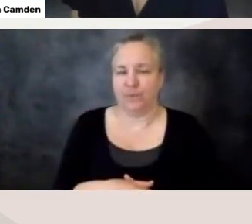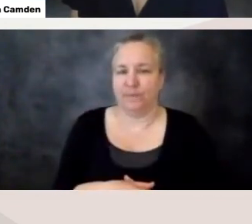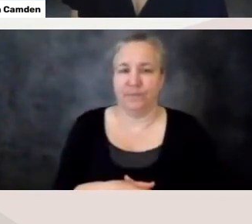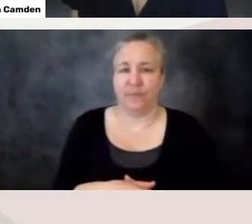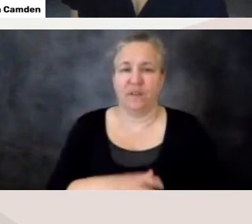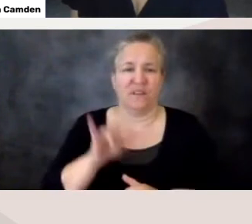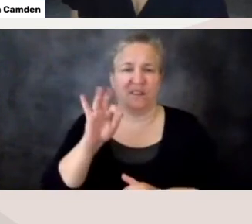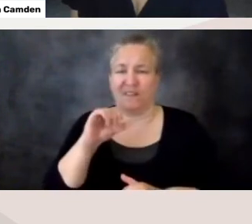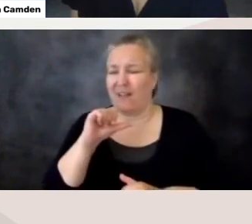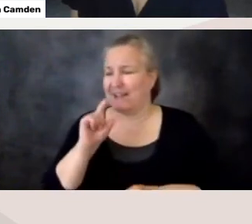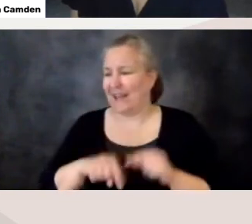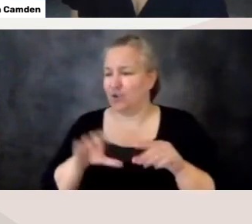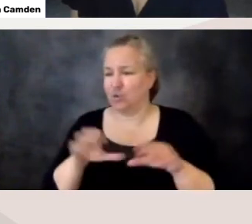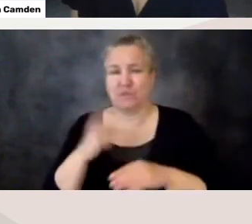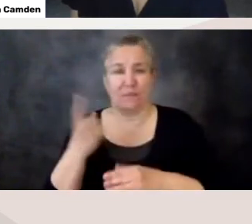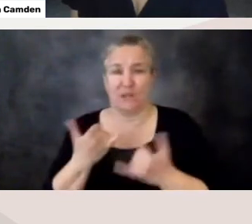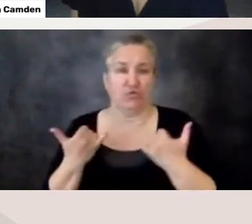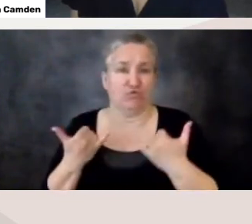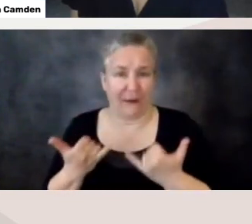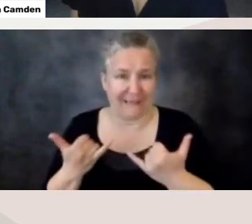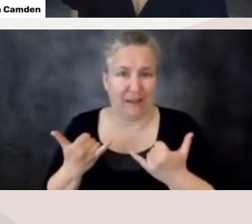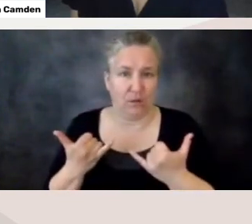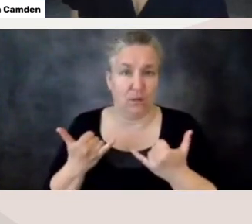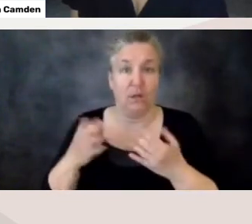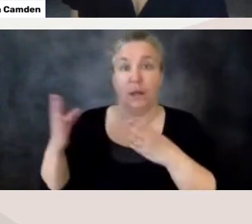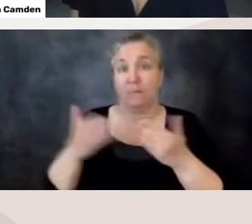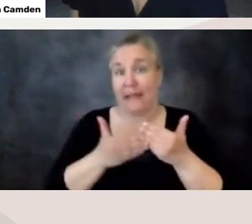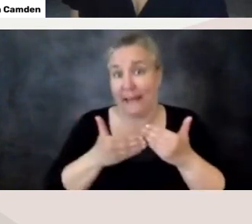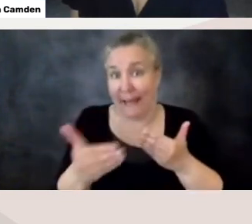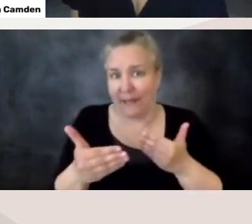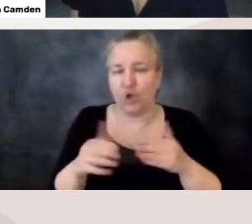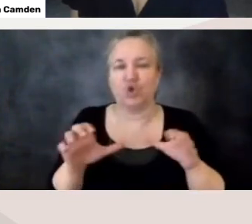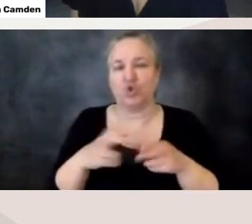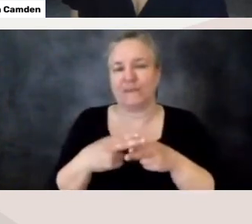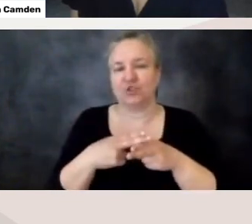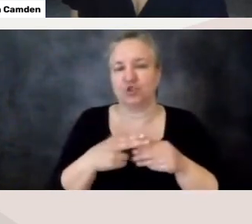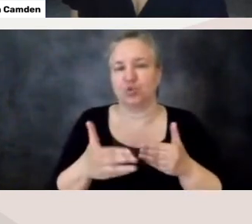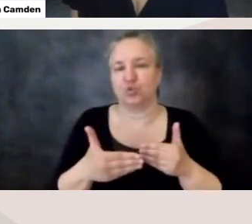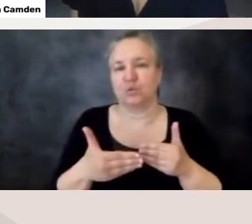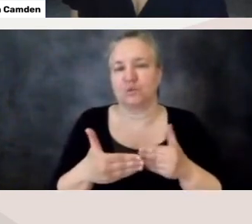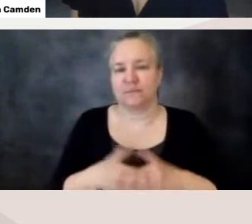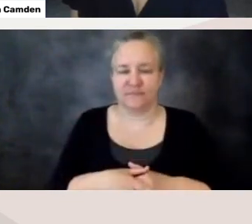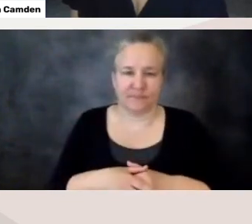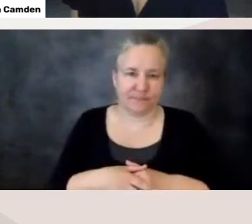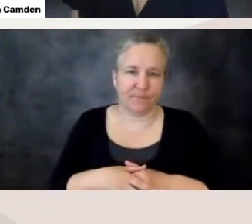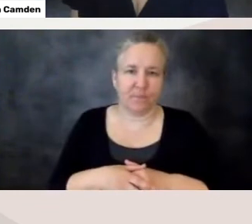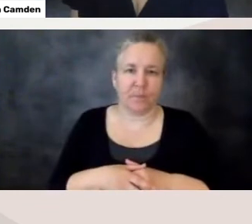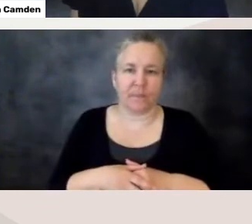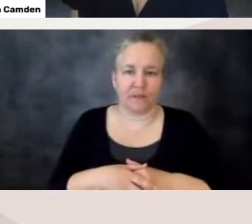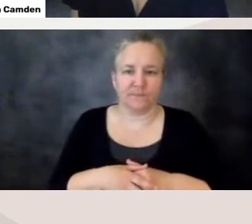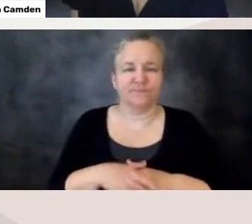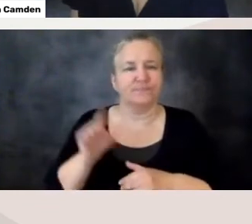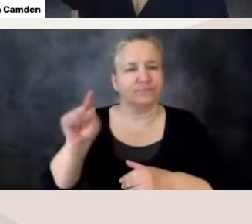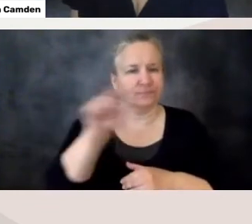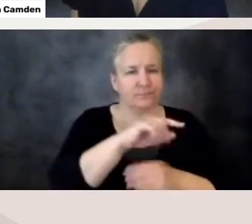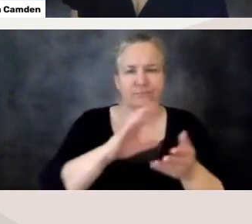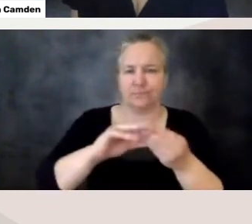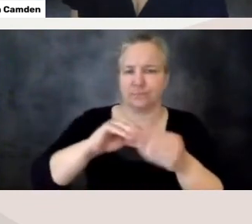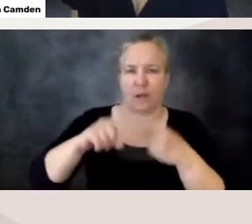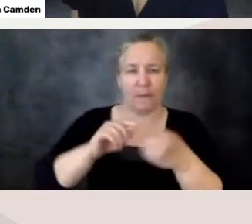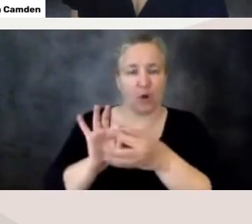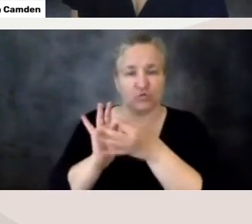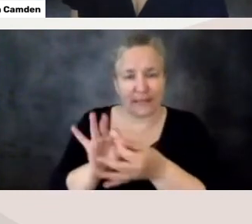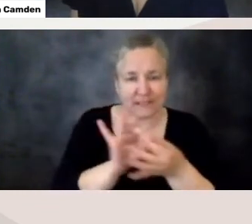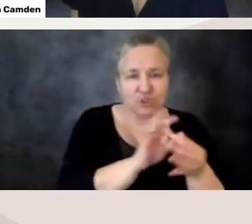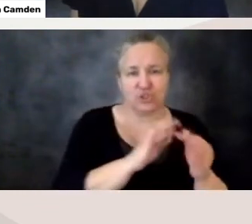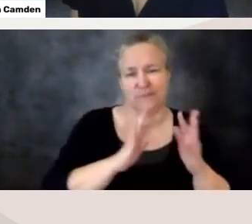have the means to do it right now, I plan ahead and I do it soon. Um, when you guys are talking about relationships and